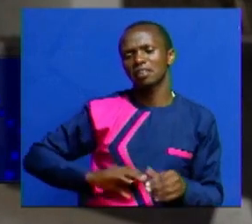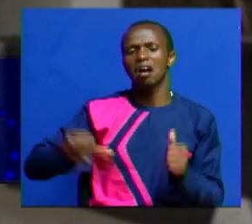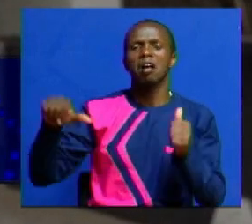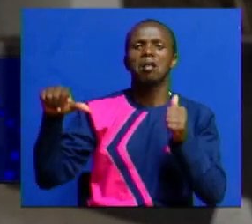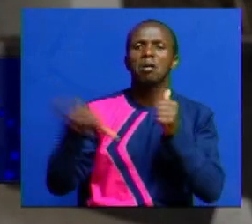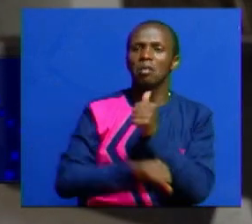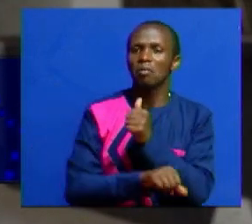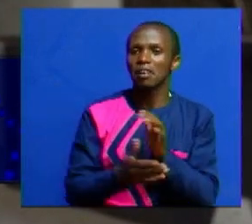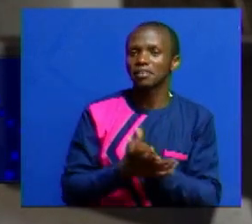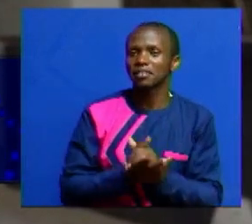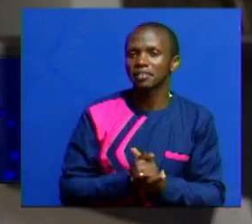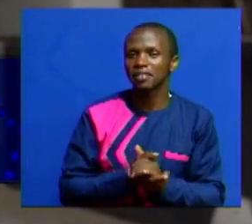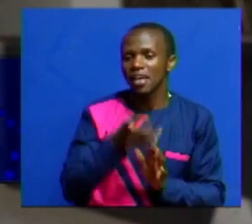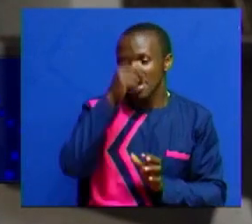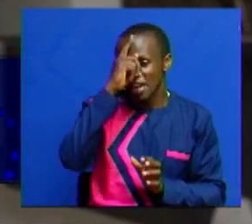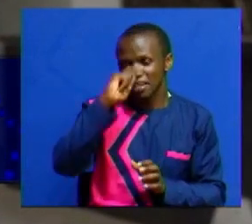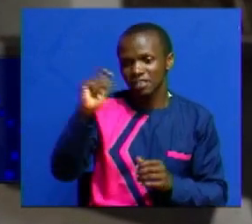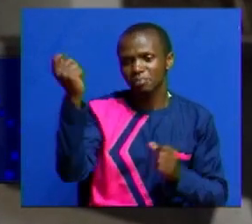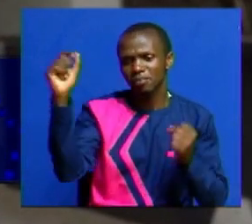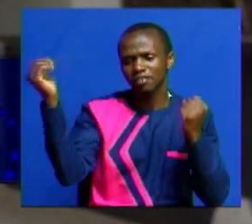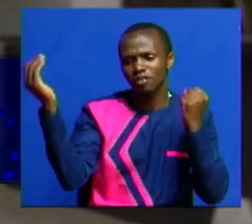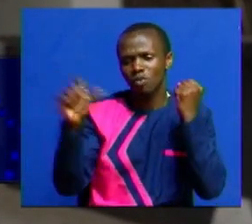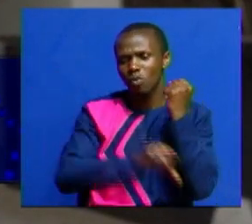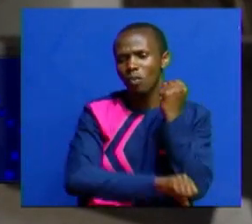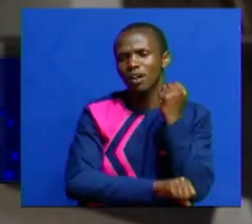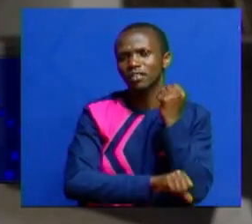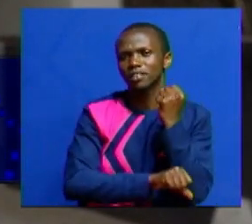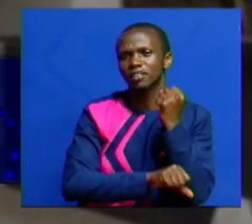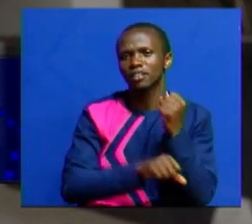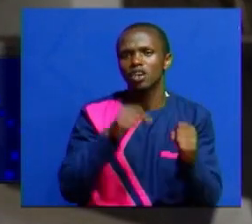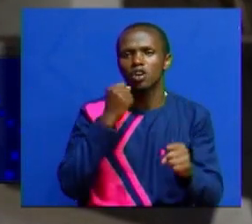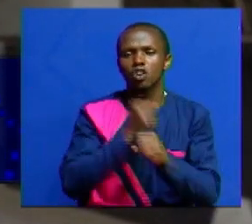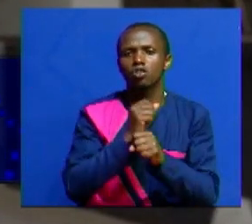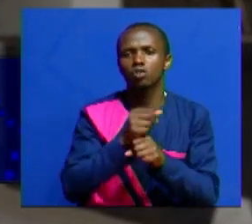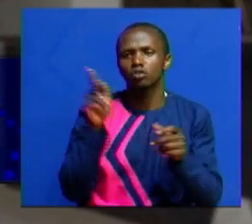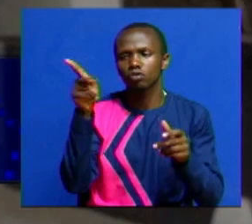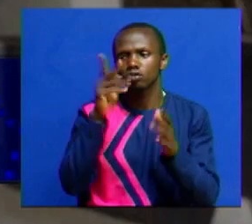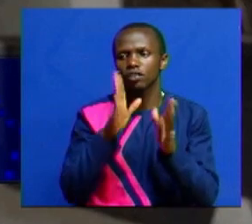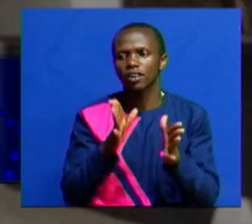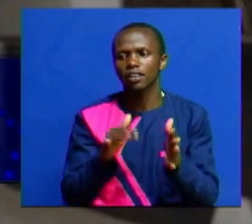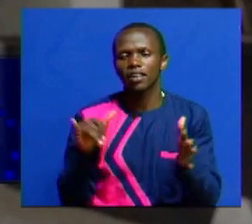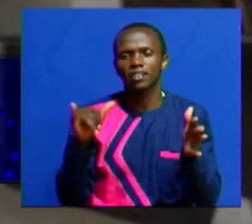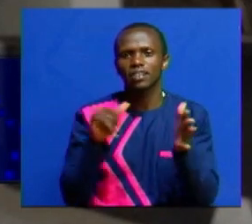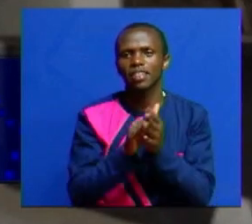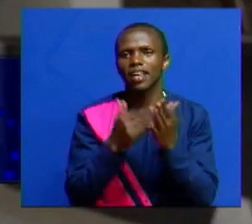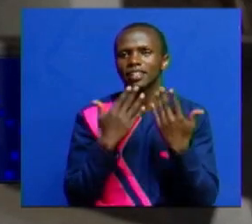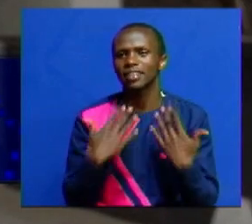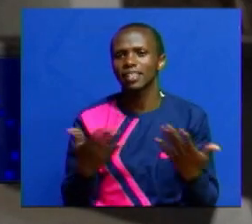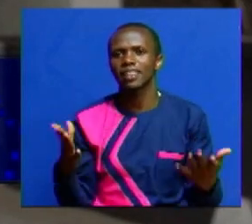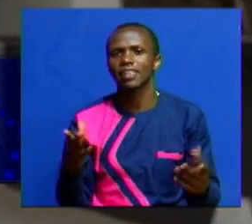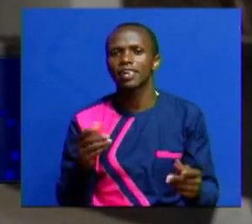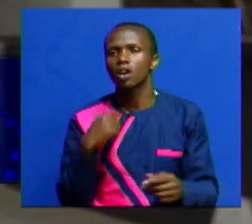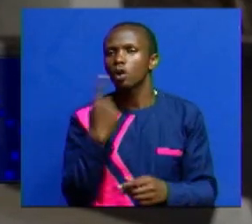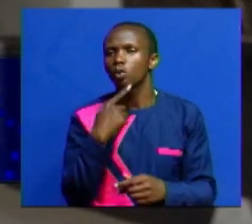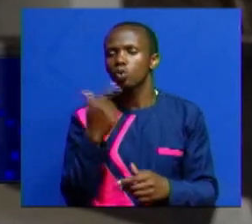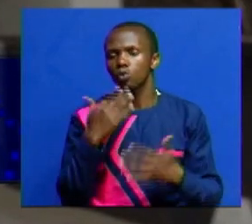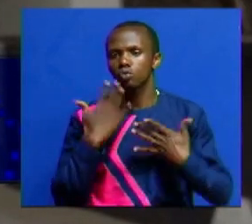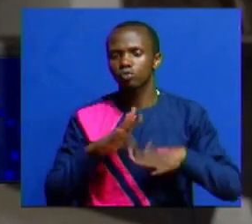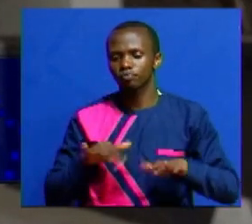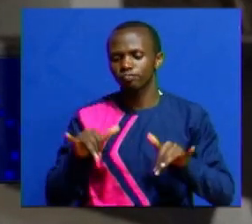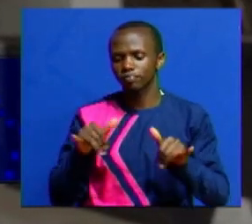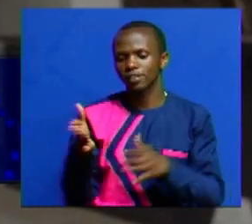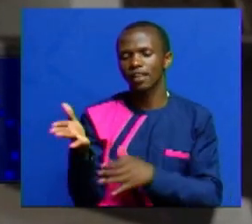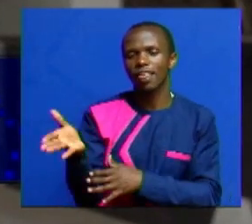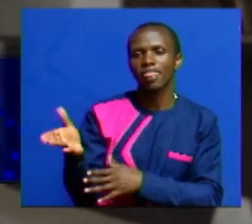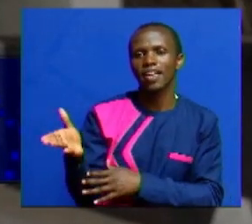Hiyo tunaona ni heshima mbaya kukosea wa Kenya. Kitu ingine, kufanyika hii vitu, wale watu wanaishi pande hiyo, tunashangaa